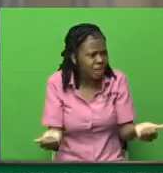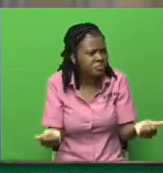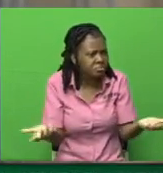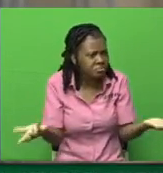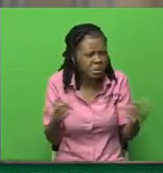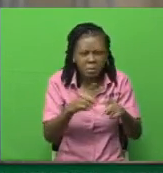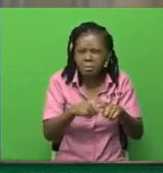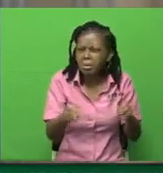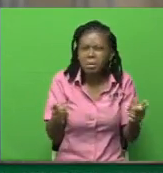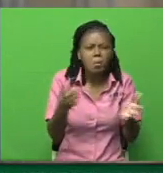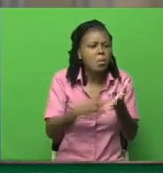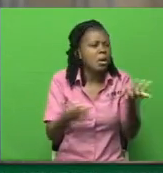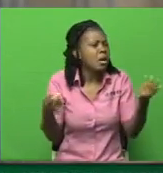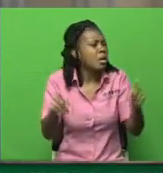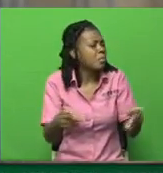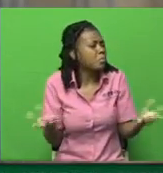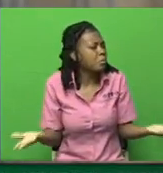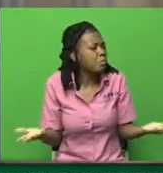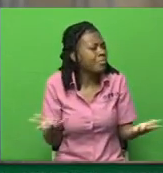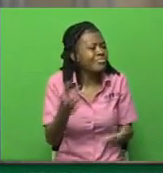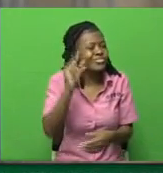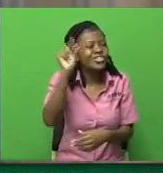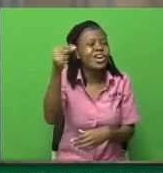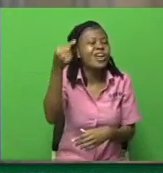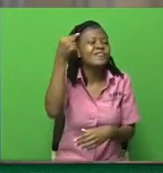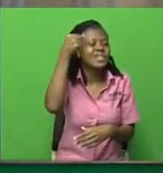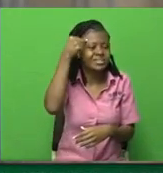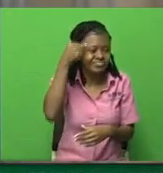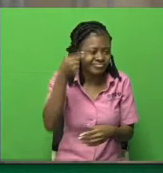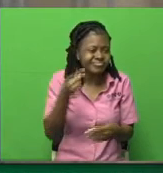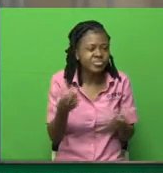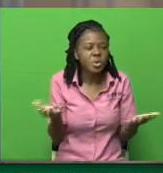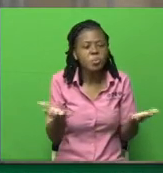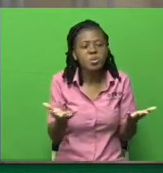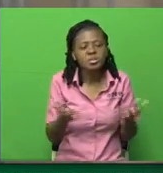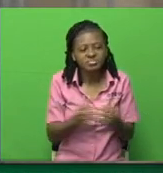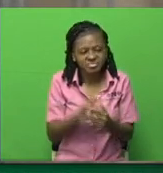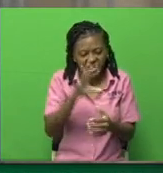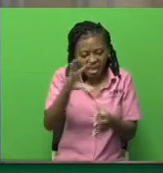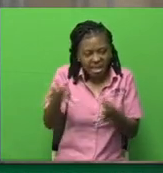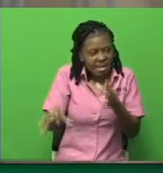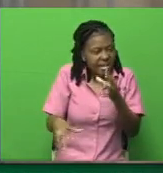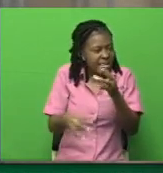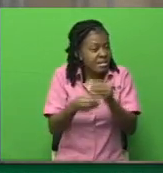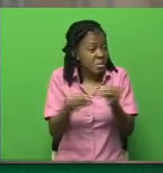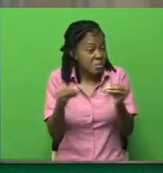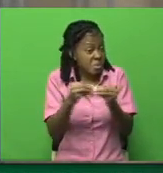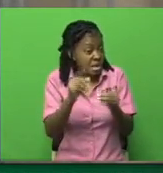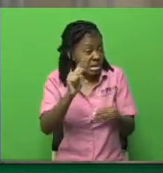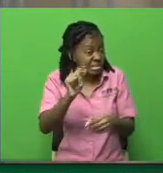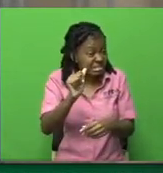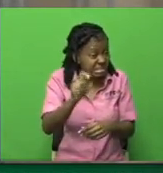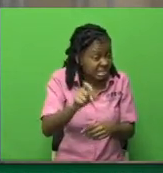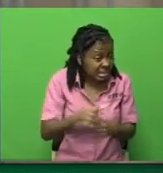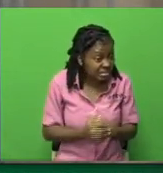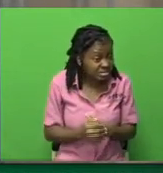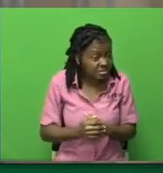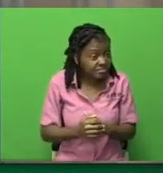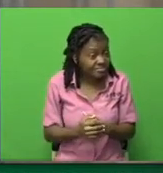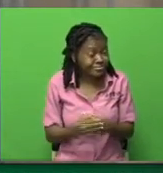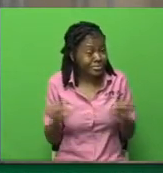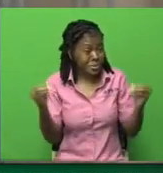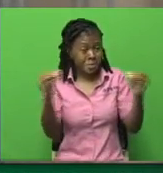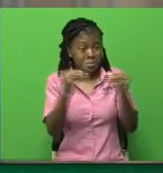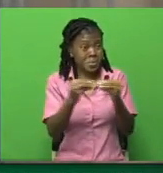speaker the government's reaction was to introduce and raise even more taxes remove even more